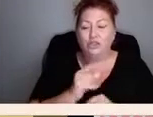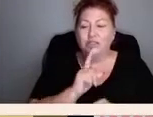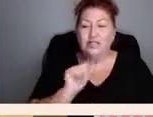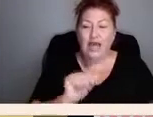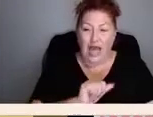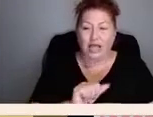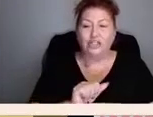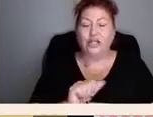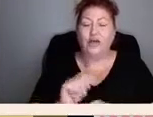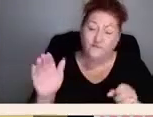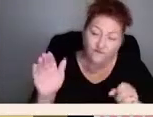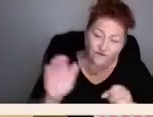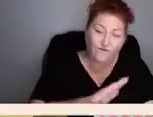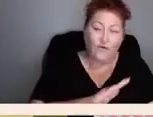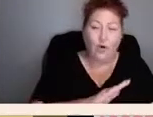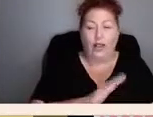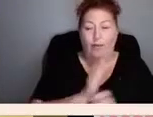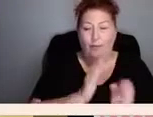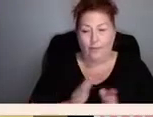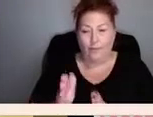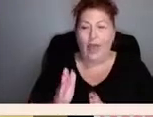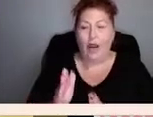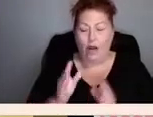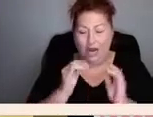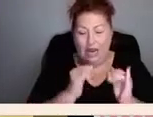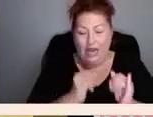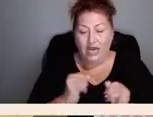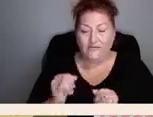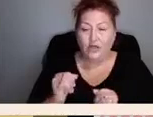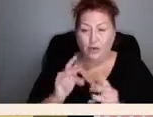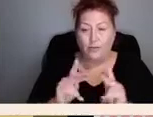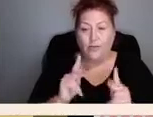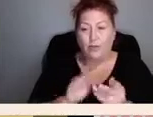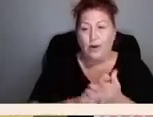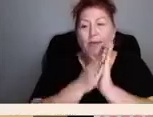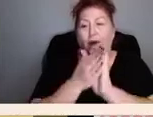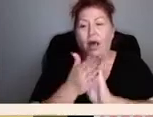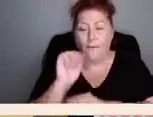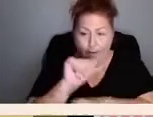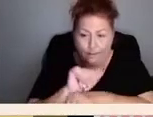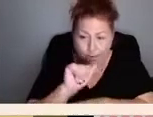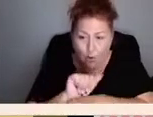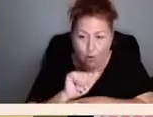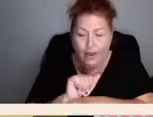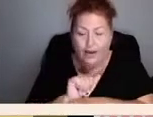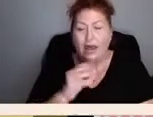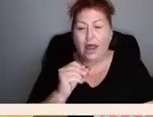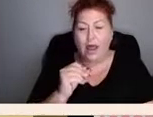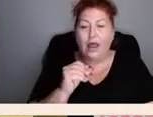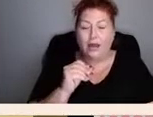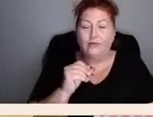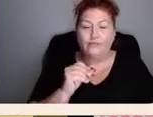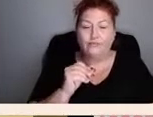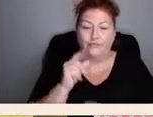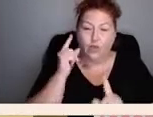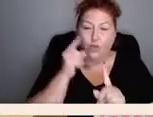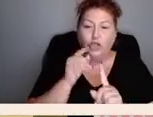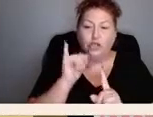actually fully prepare individuals to become employed and reach those